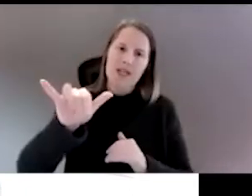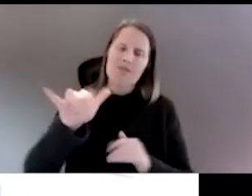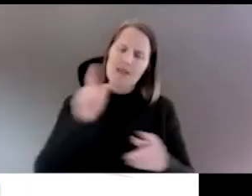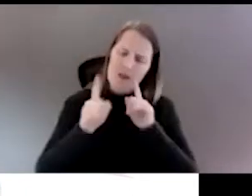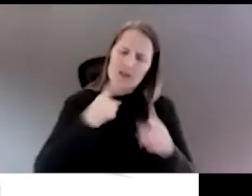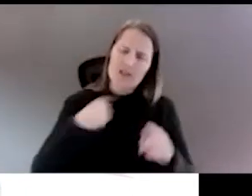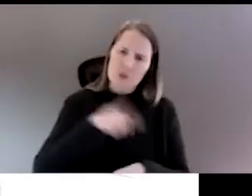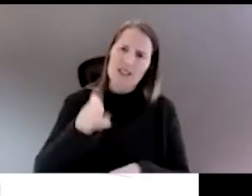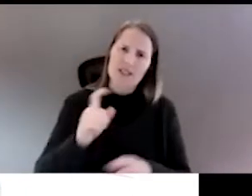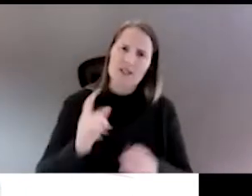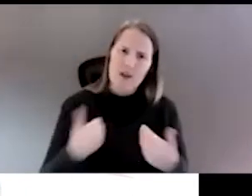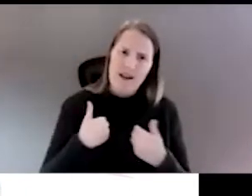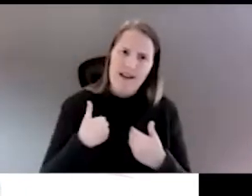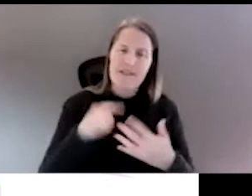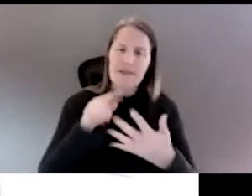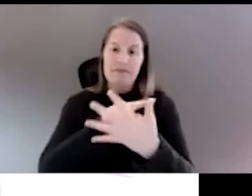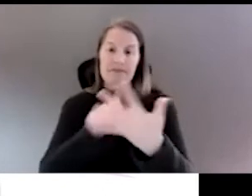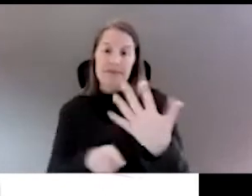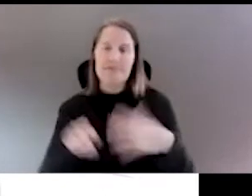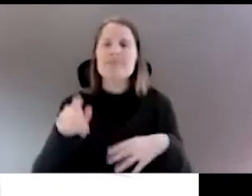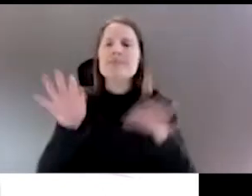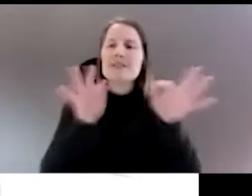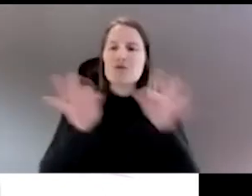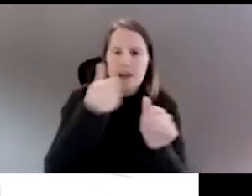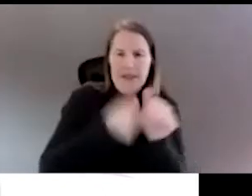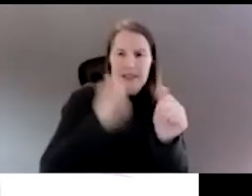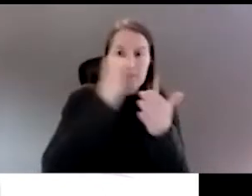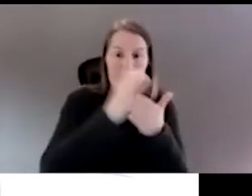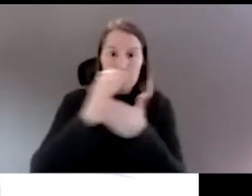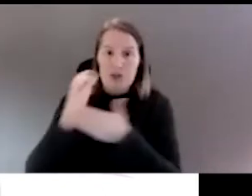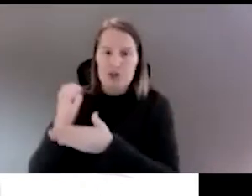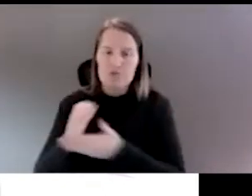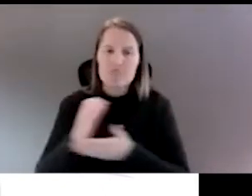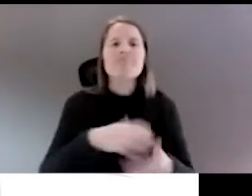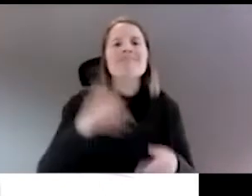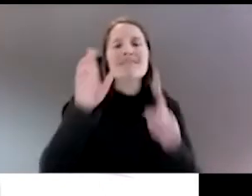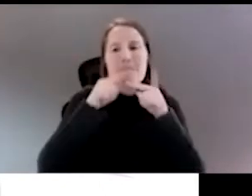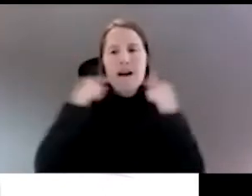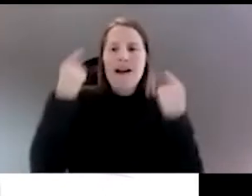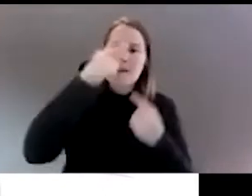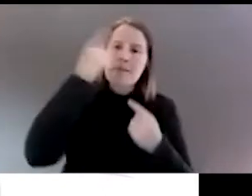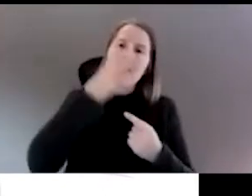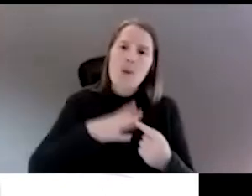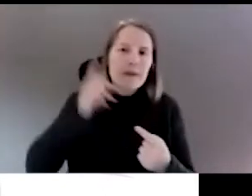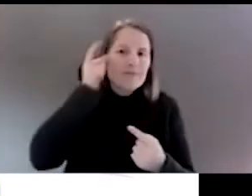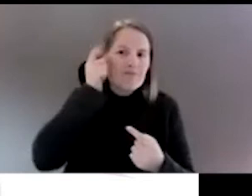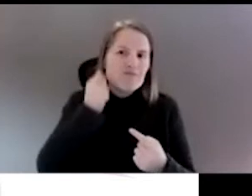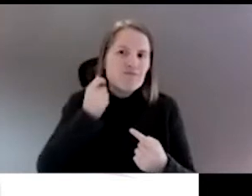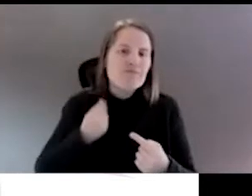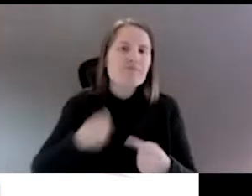with chin-length black hair in twists, brown eyes. She is wearing a red sweater and large